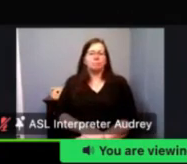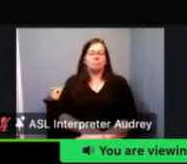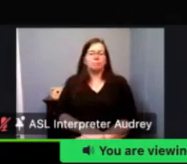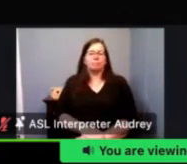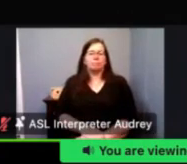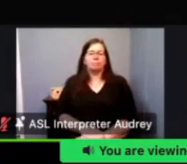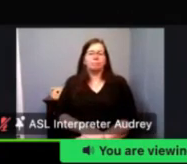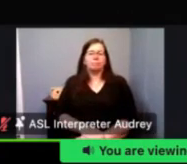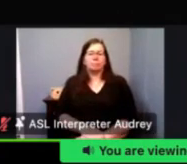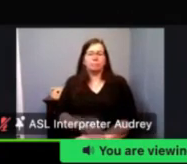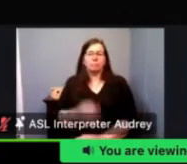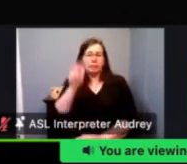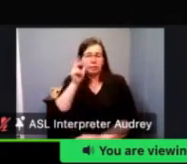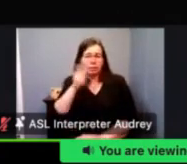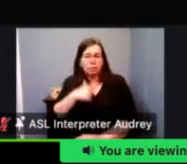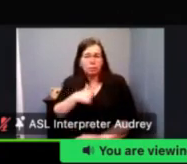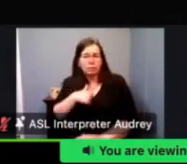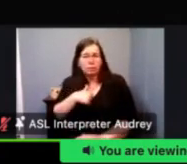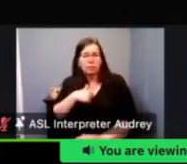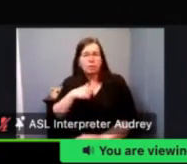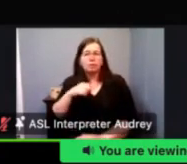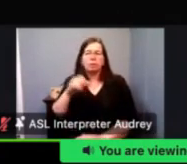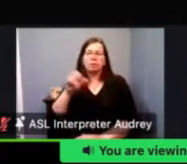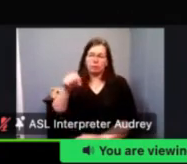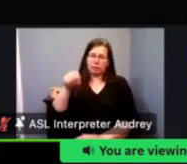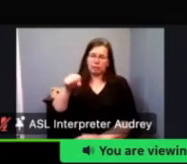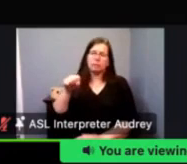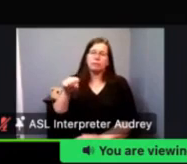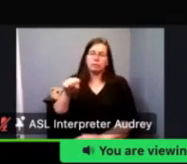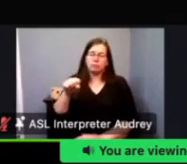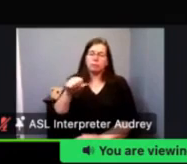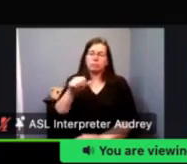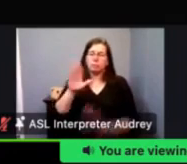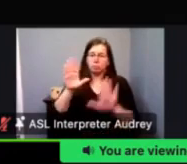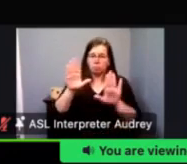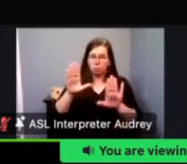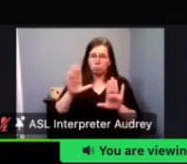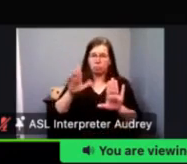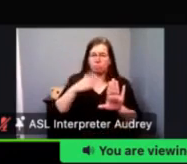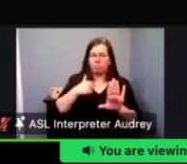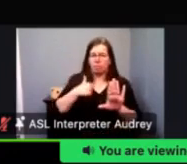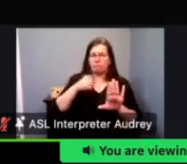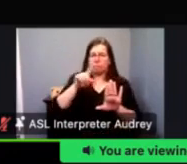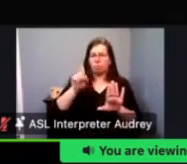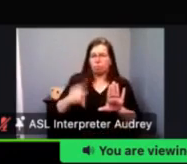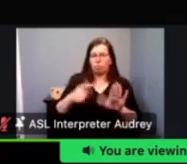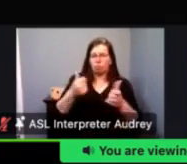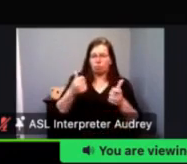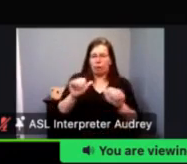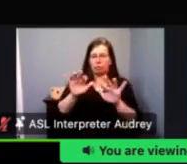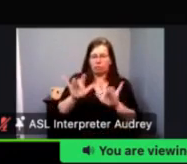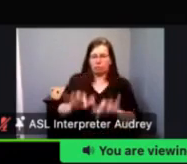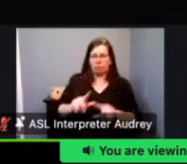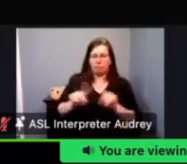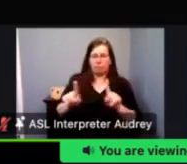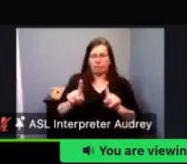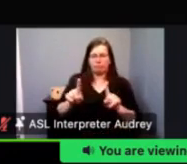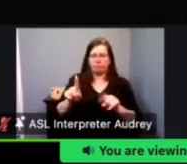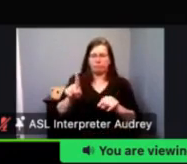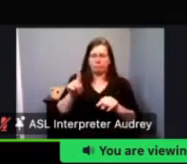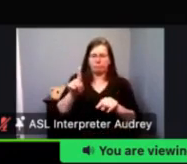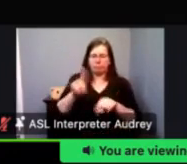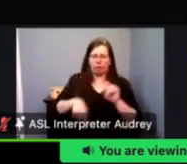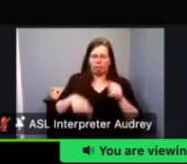Are you able to hear me? Yes. Now we can. Awesome. I have a question I was trying to put in the chat, but it wasn't letting me